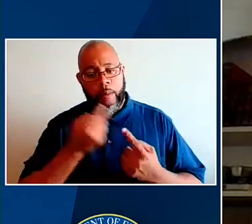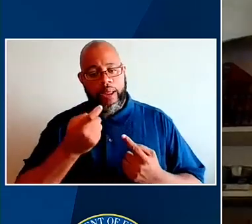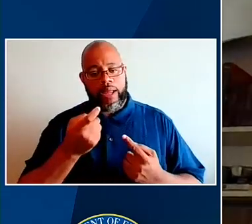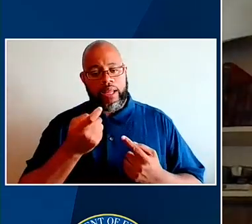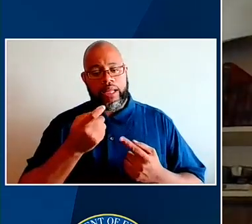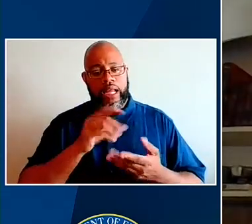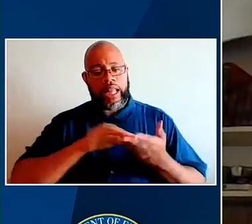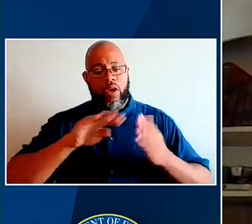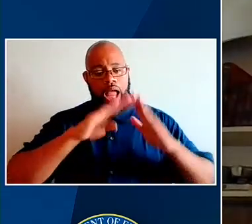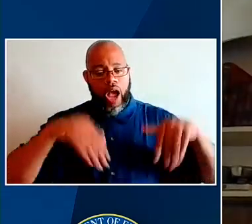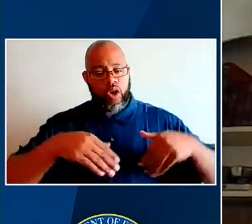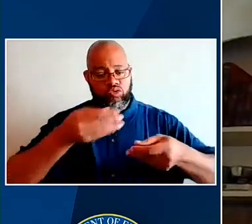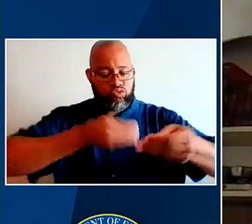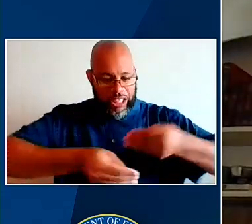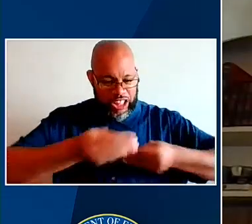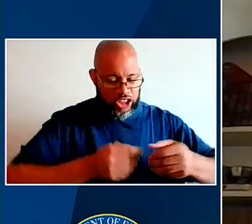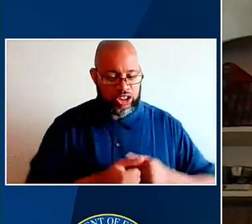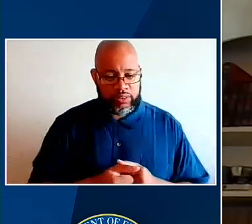transactions.